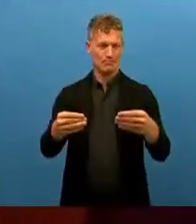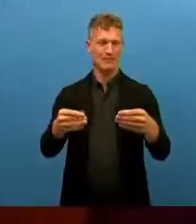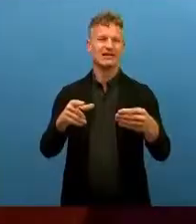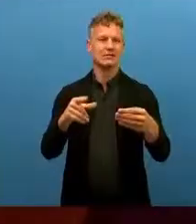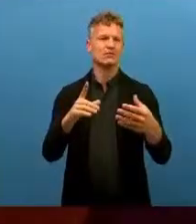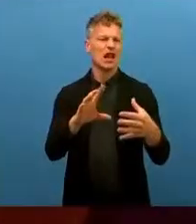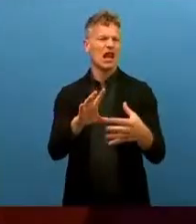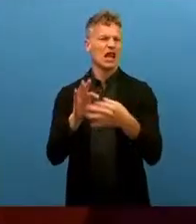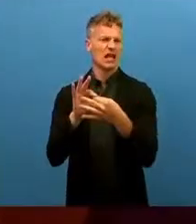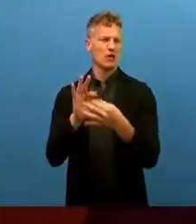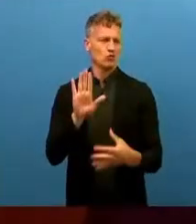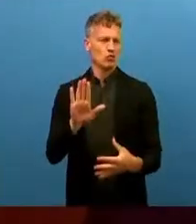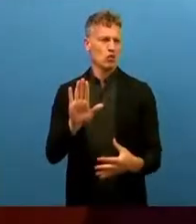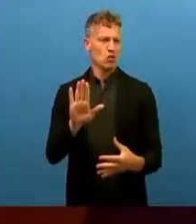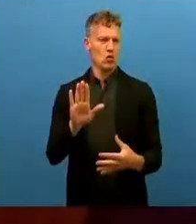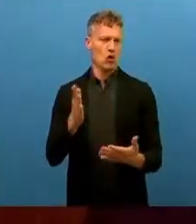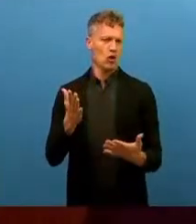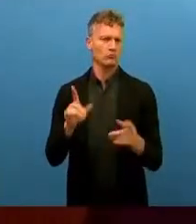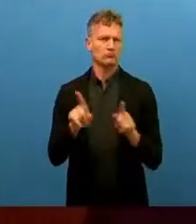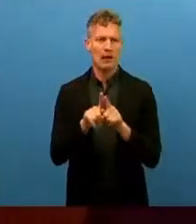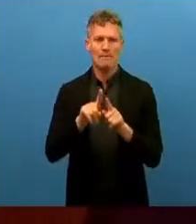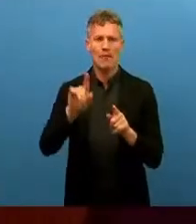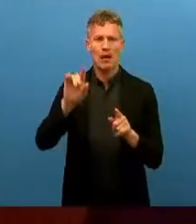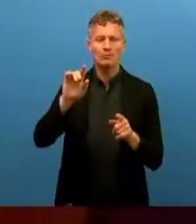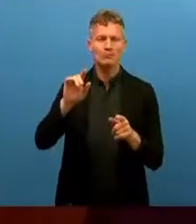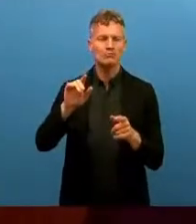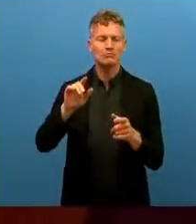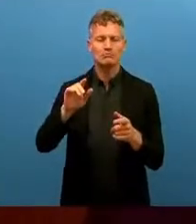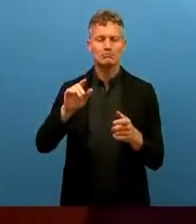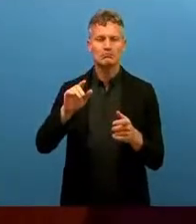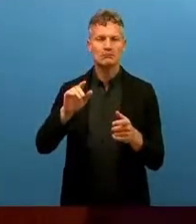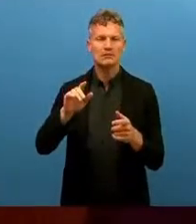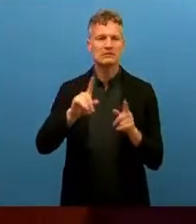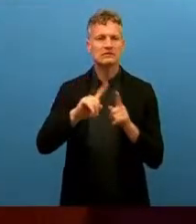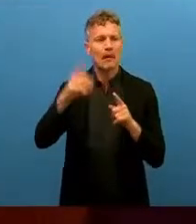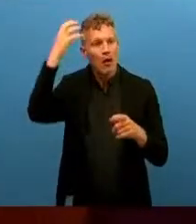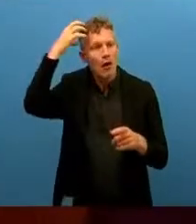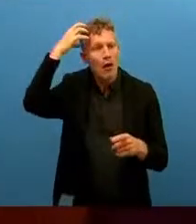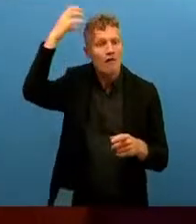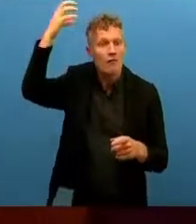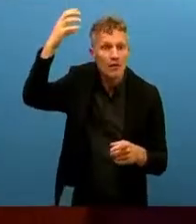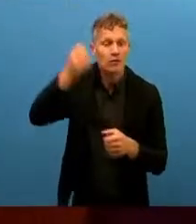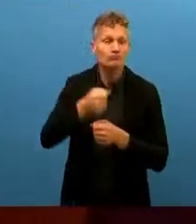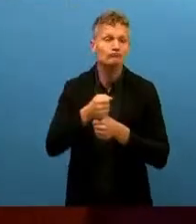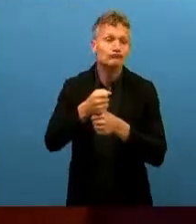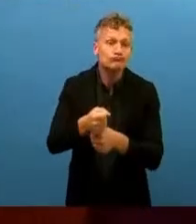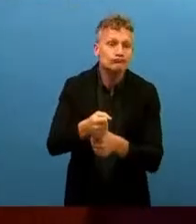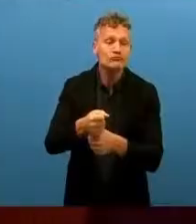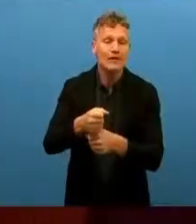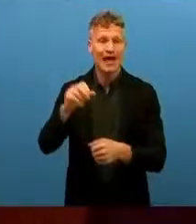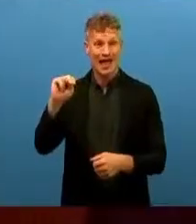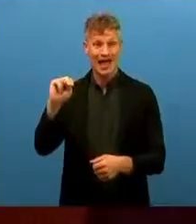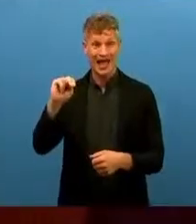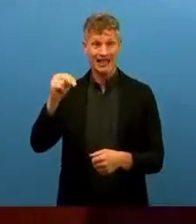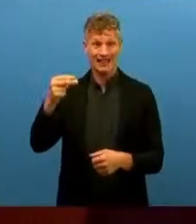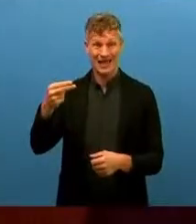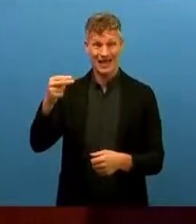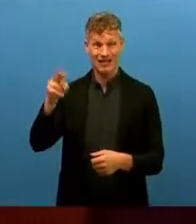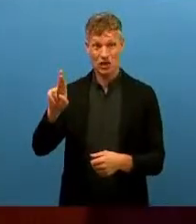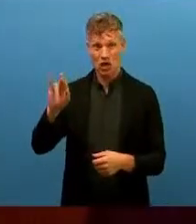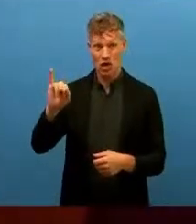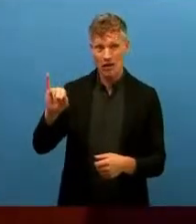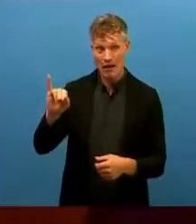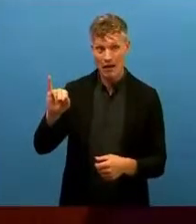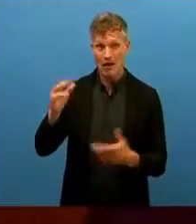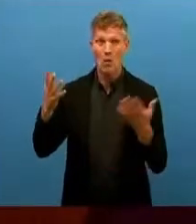institutions, member states. We have some few nameplates for national human rights institutions. If you